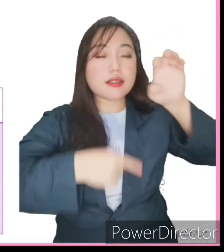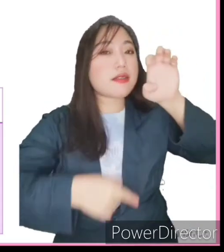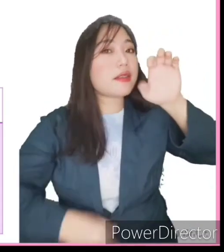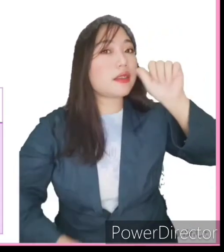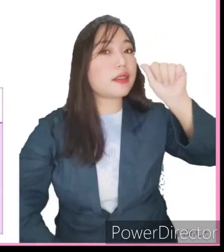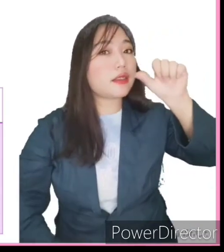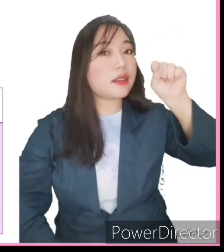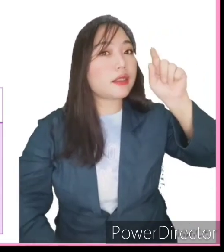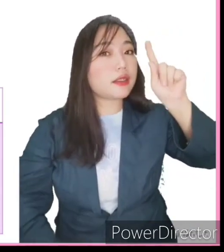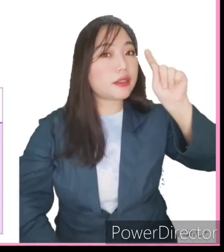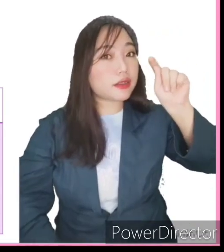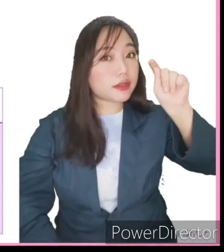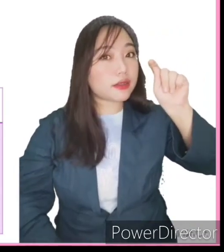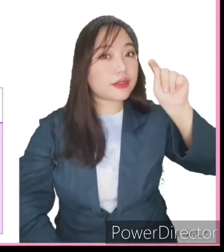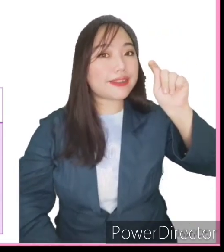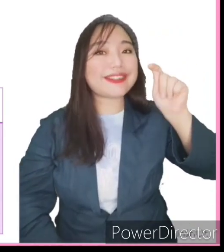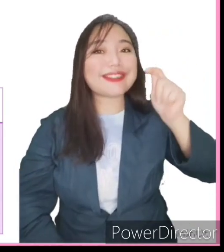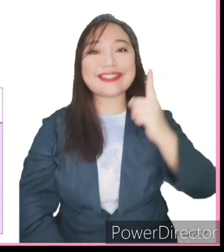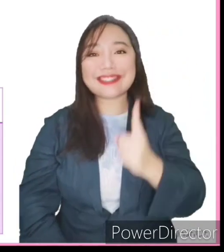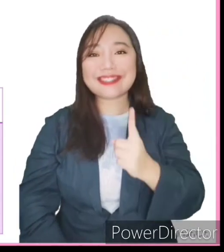go east.